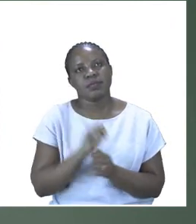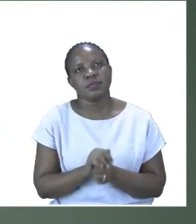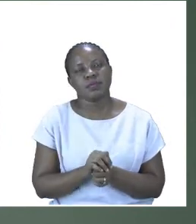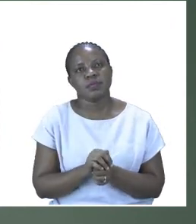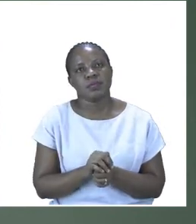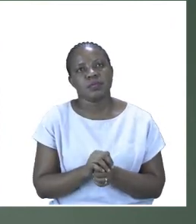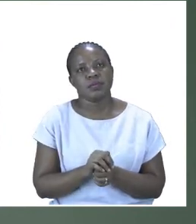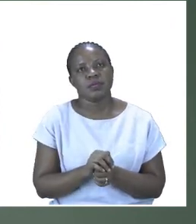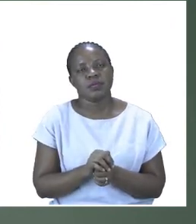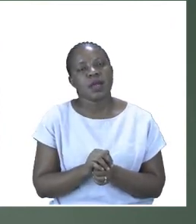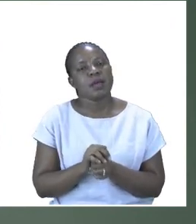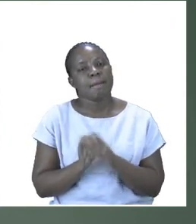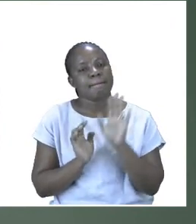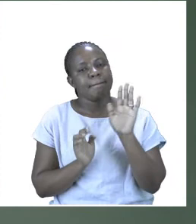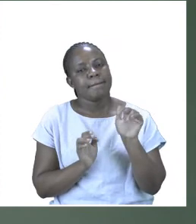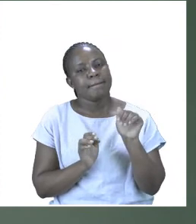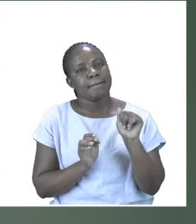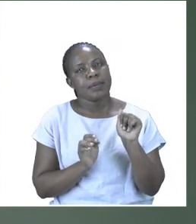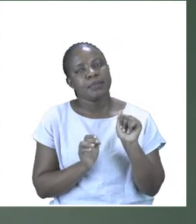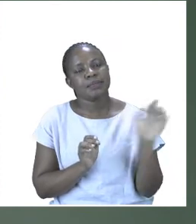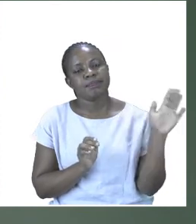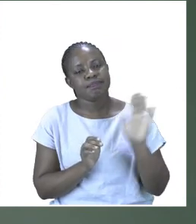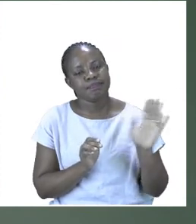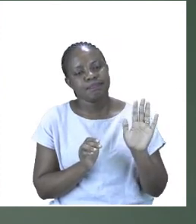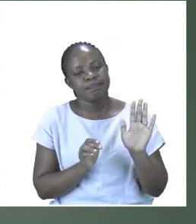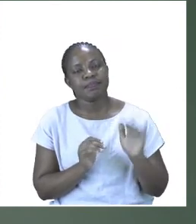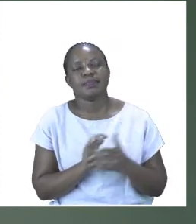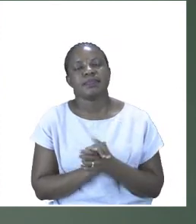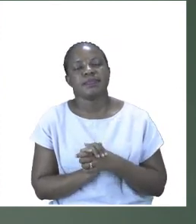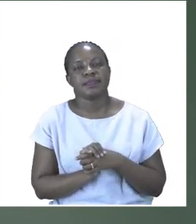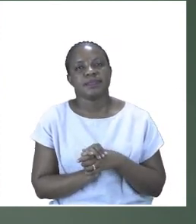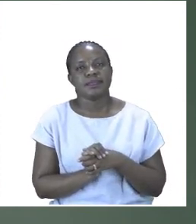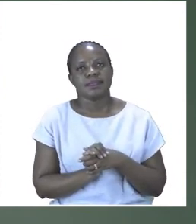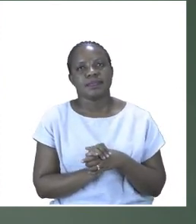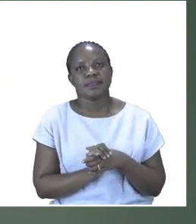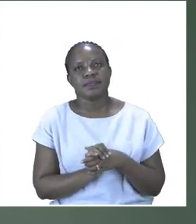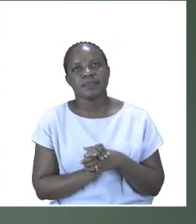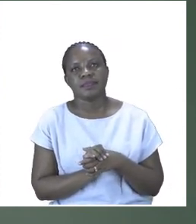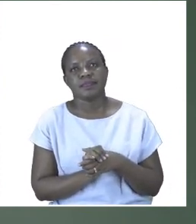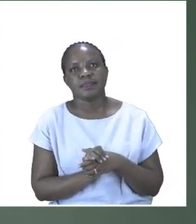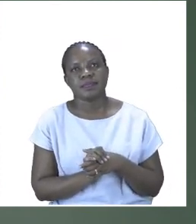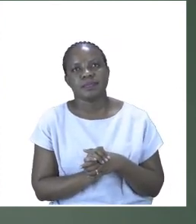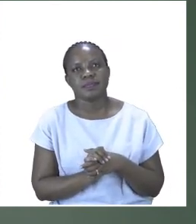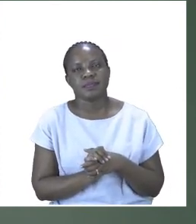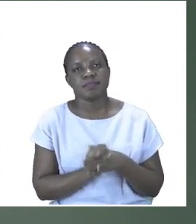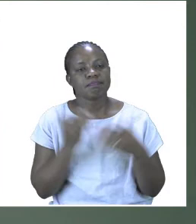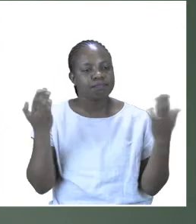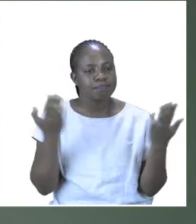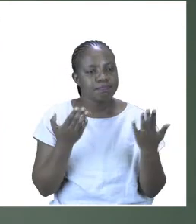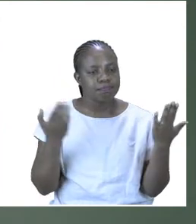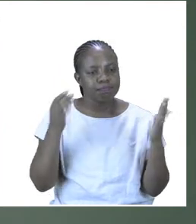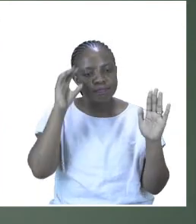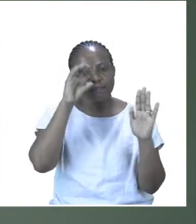might also use the same action to say goodbye. So let us try and find another